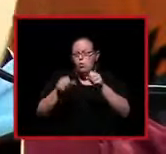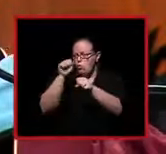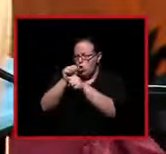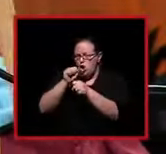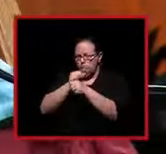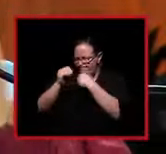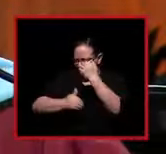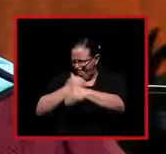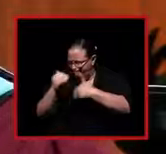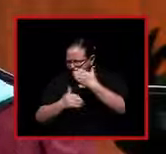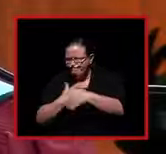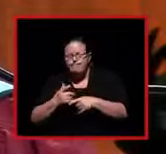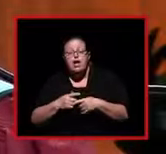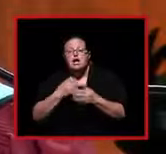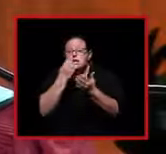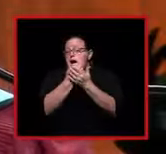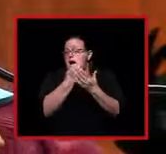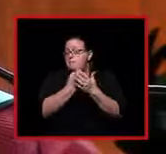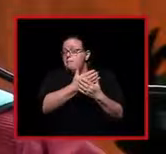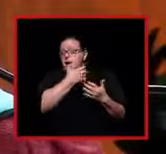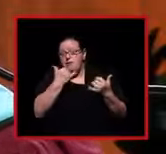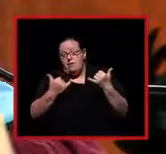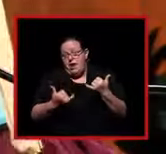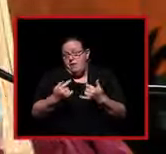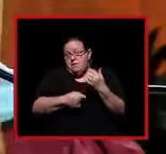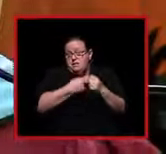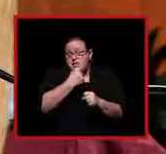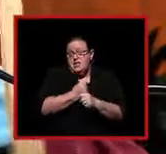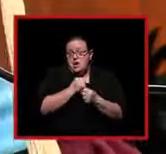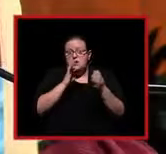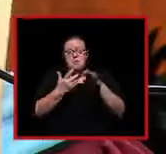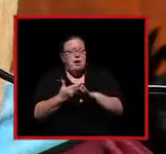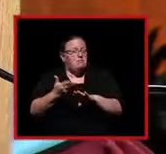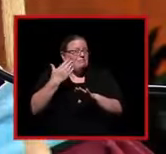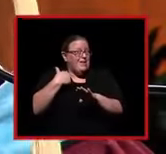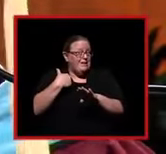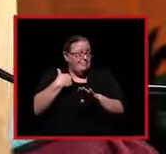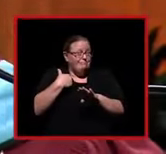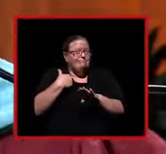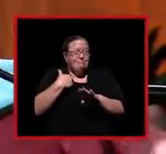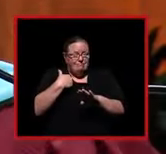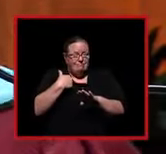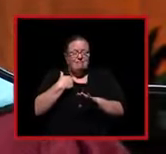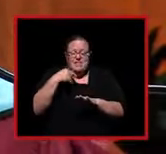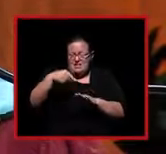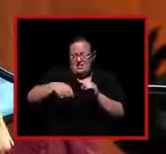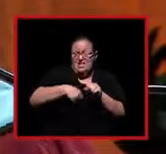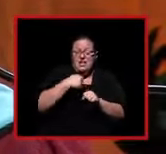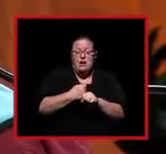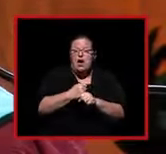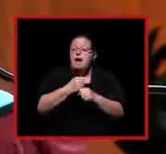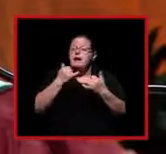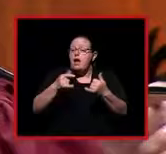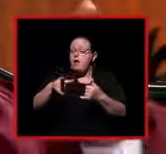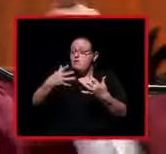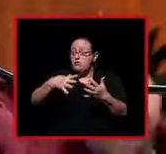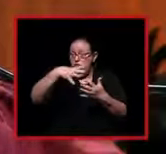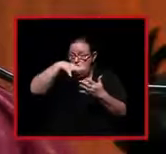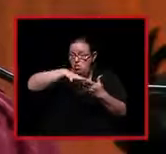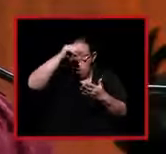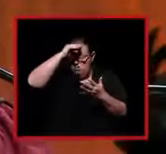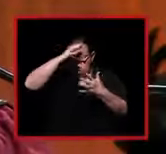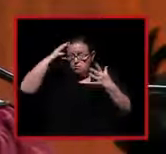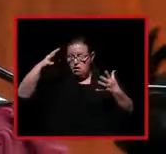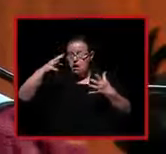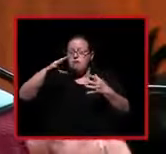more jobs are available for you this year than in any year in recent past. And because of what you've learned here today, you are